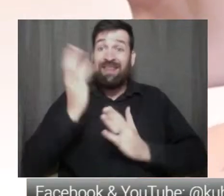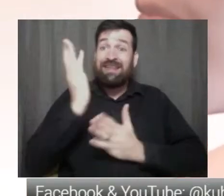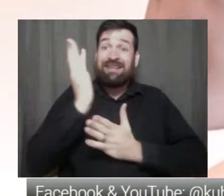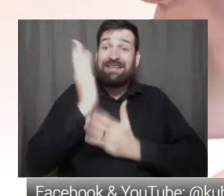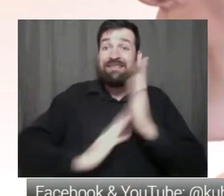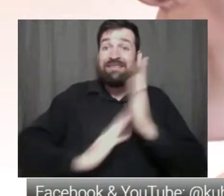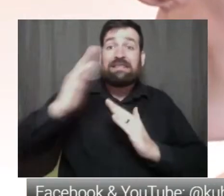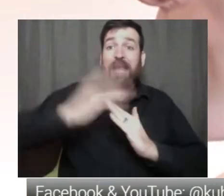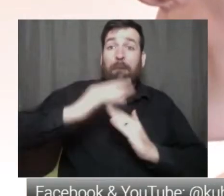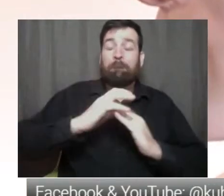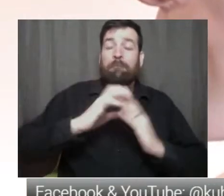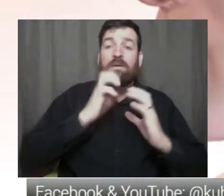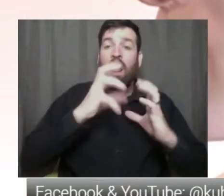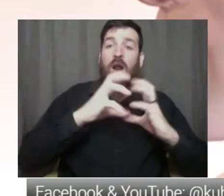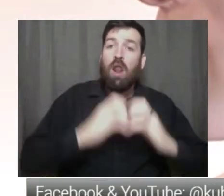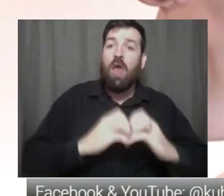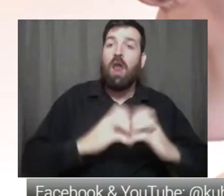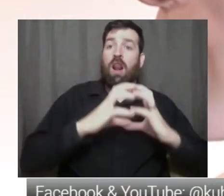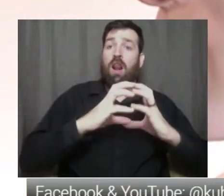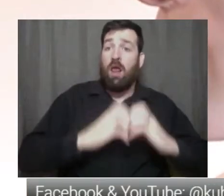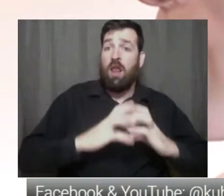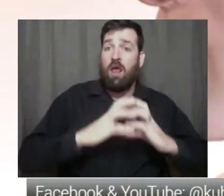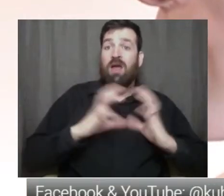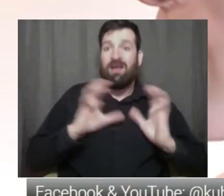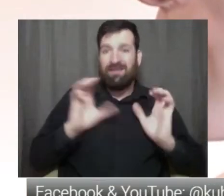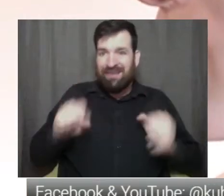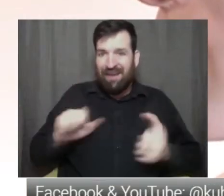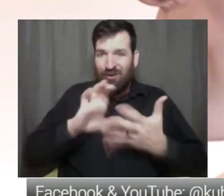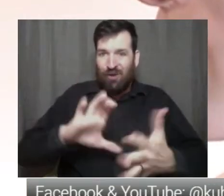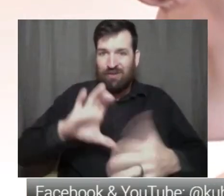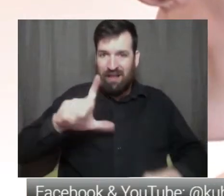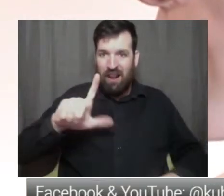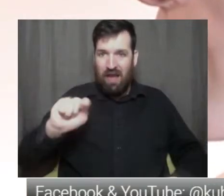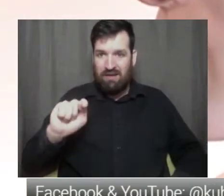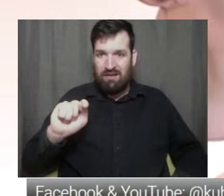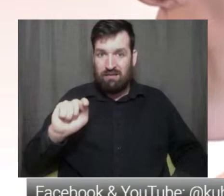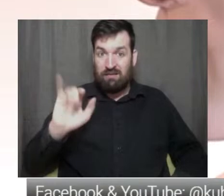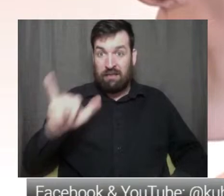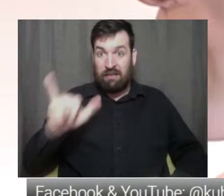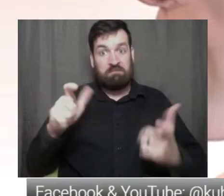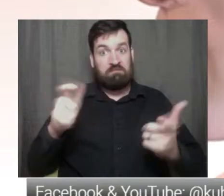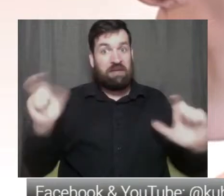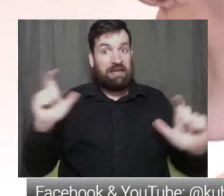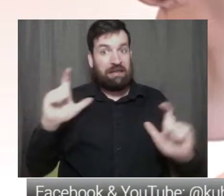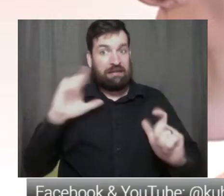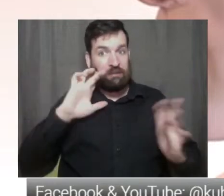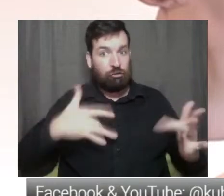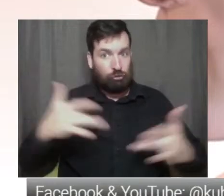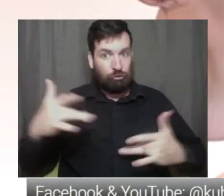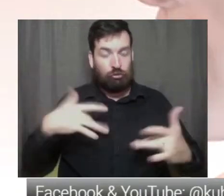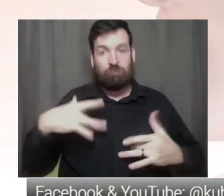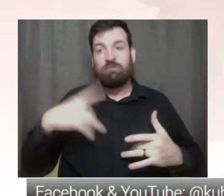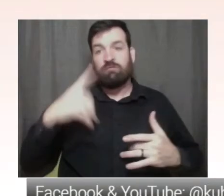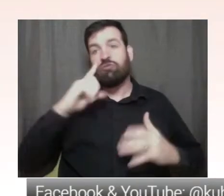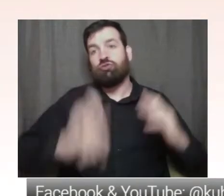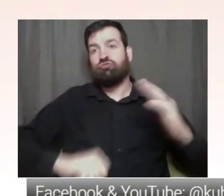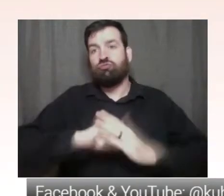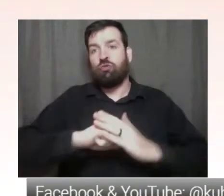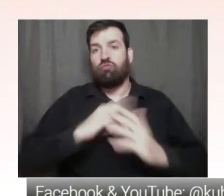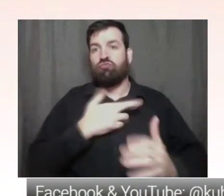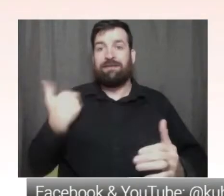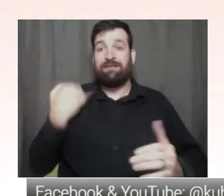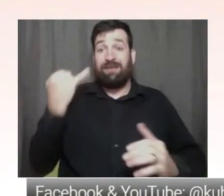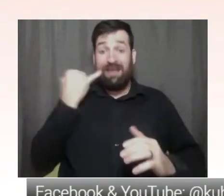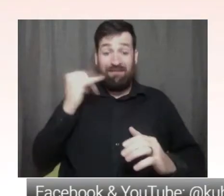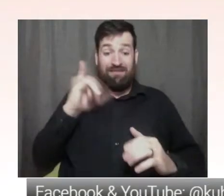it can form a clot. Ooh. And this is one of the biggest things we worry about with this rhythm is the risk for stroke. And so if the clot breaks off and goes to the